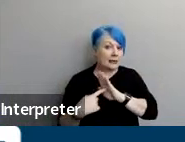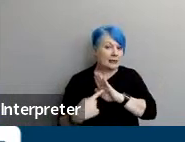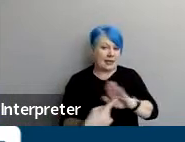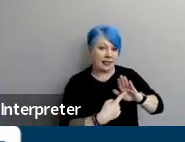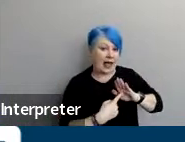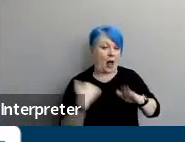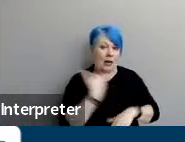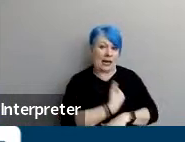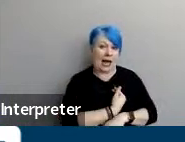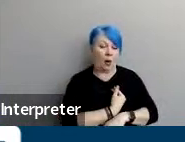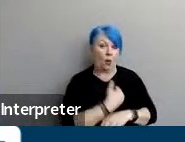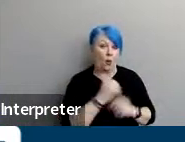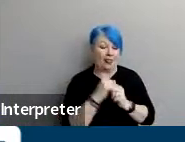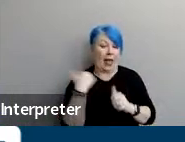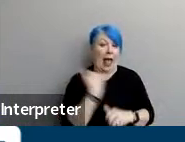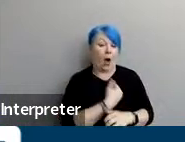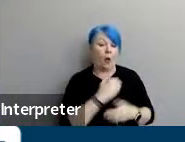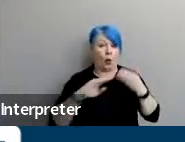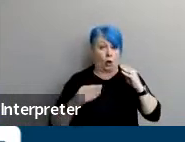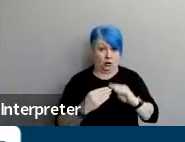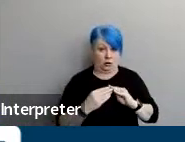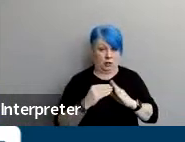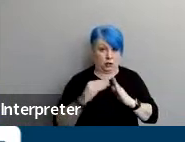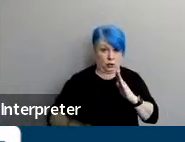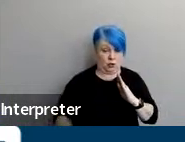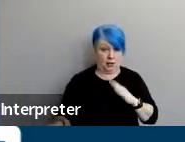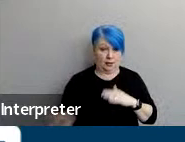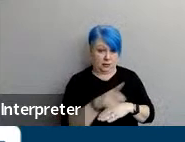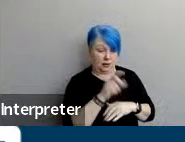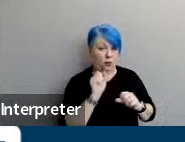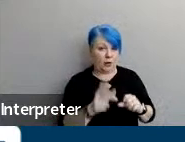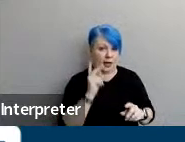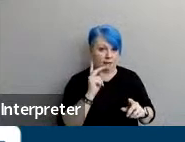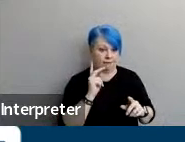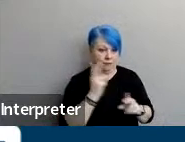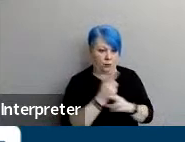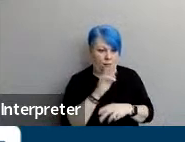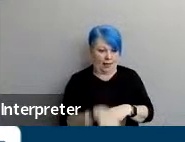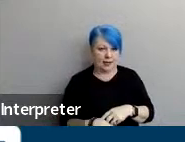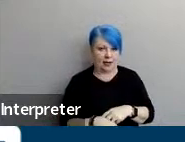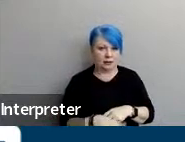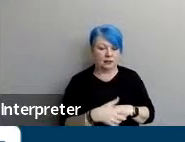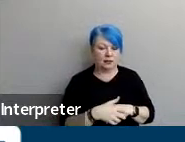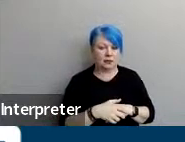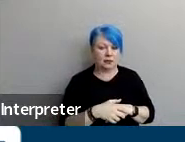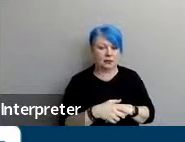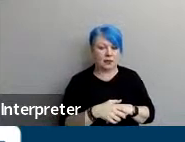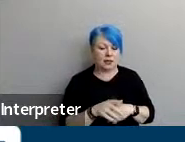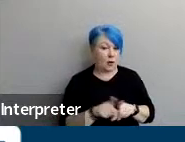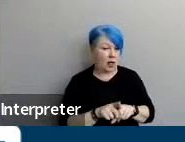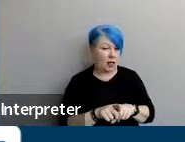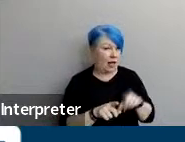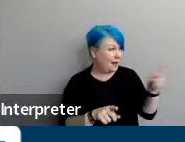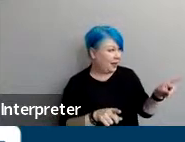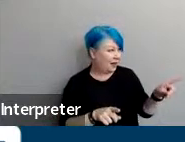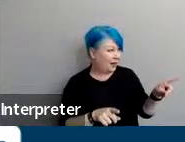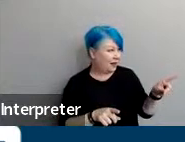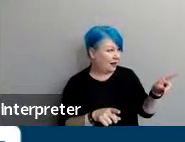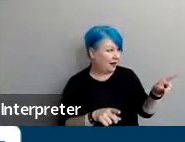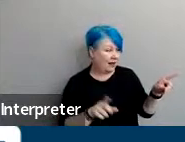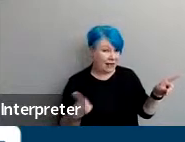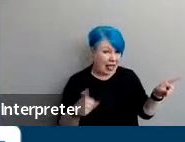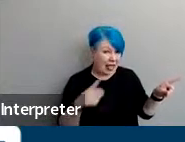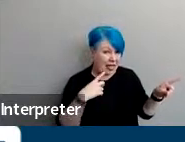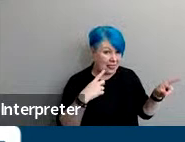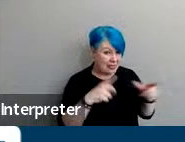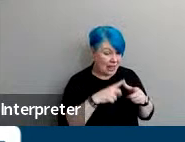Dr. Mackman, since you did such a great job at NSBA last time, could we not present this? I mean, this is a hot